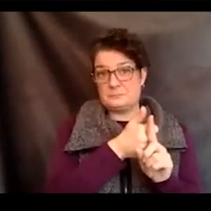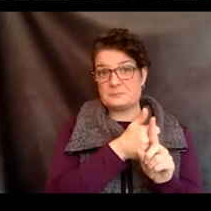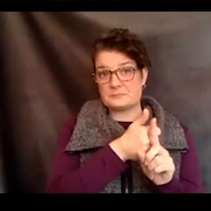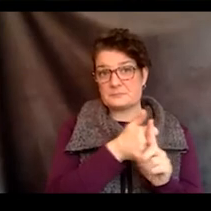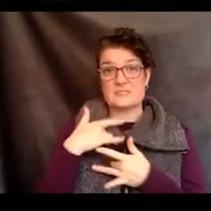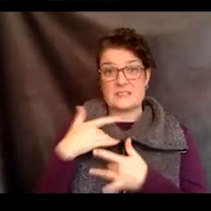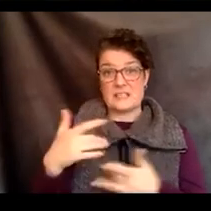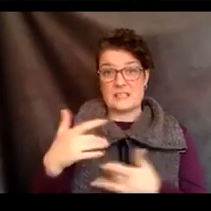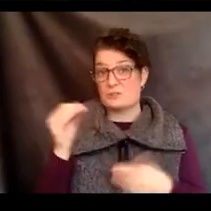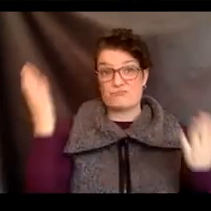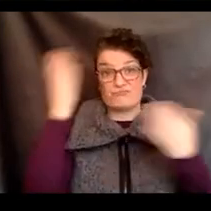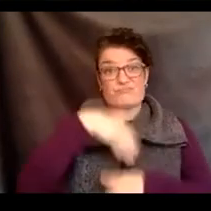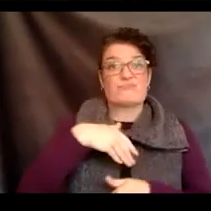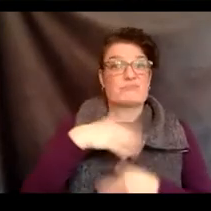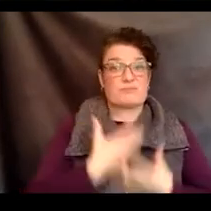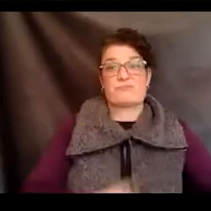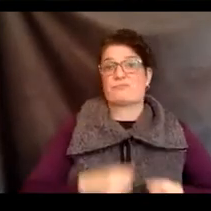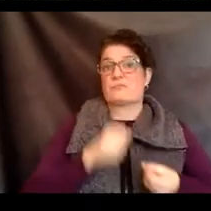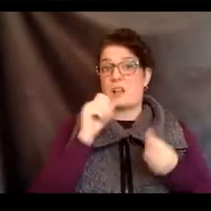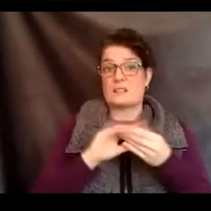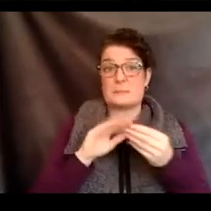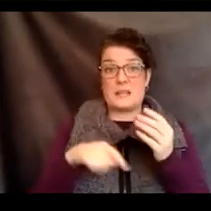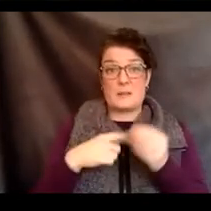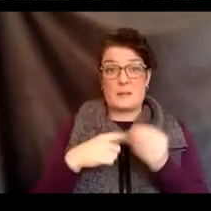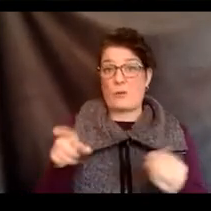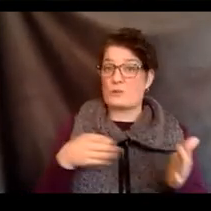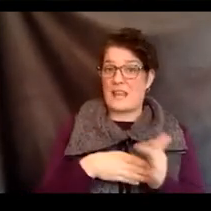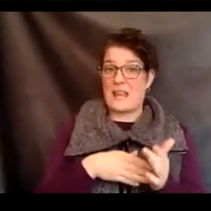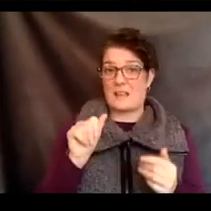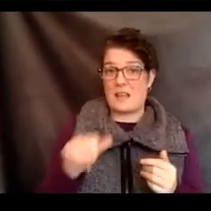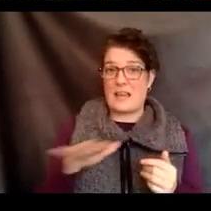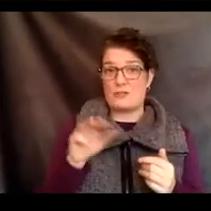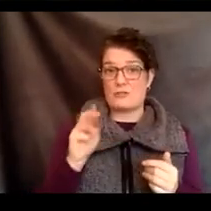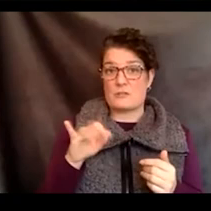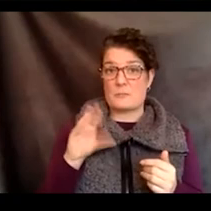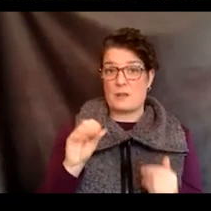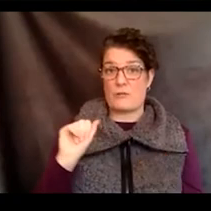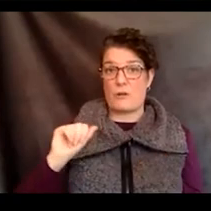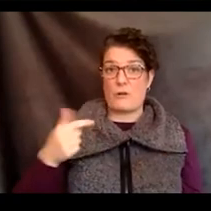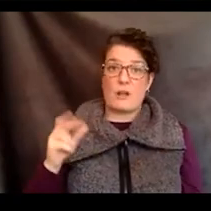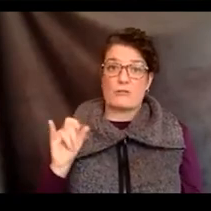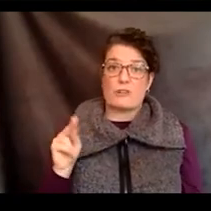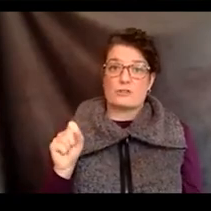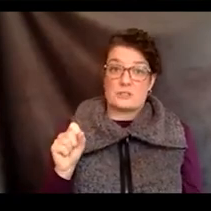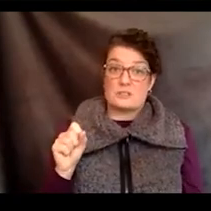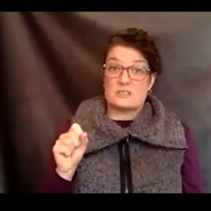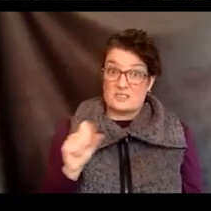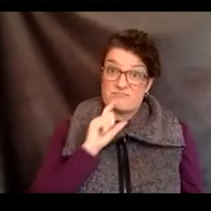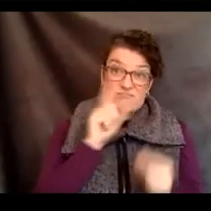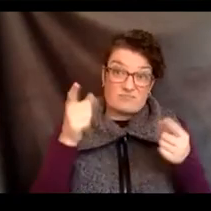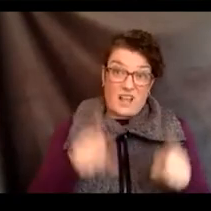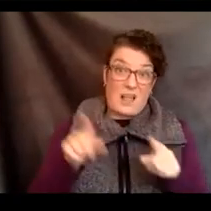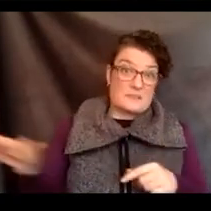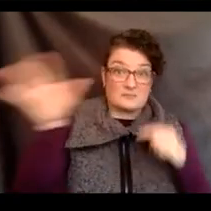about that, not speak about those anti-Asian microaggressions, which are very out there. You